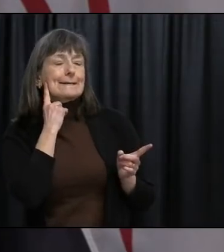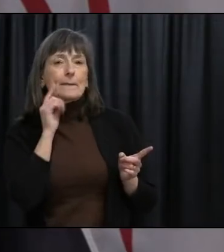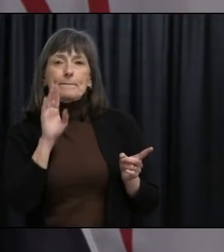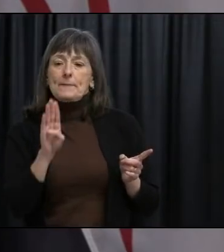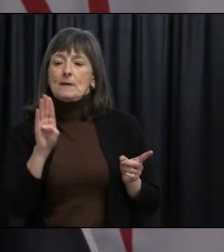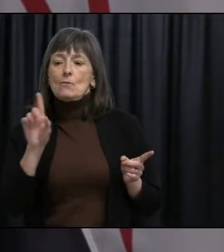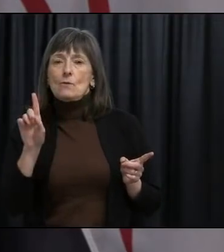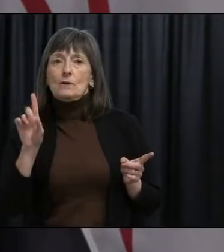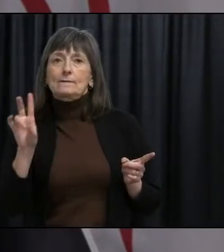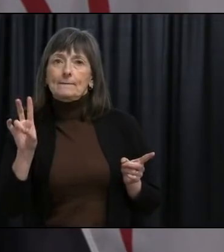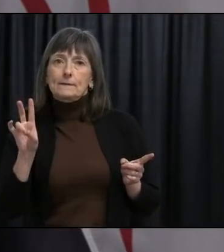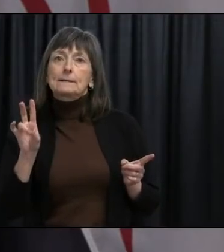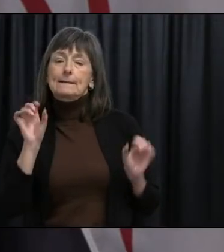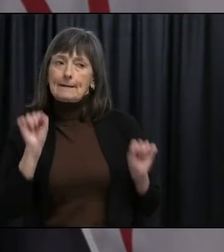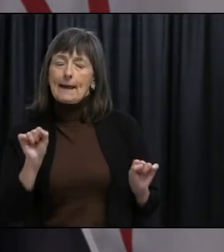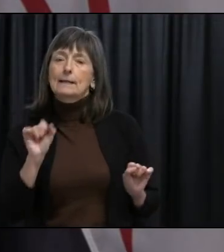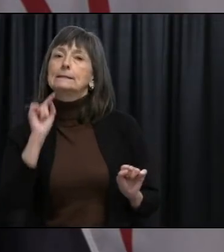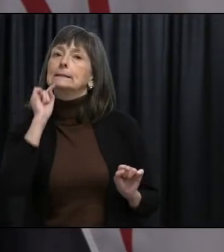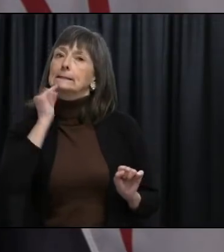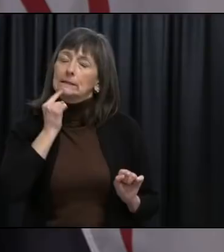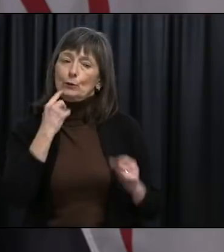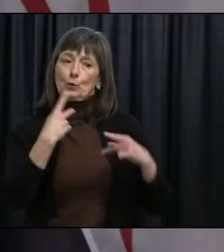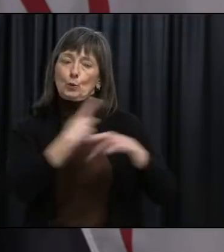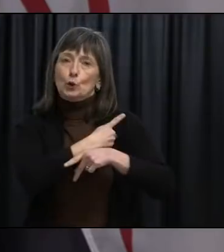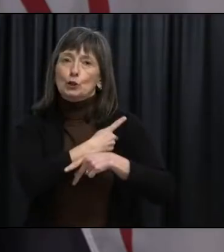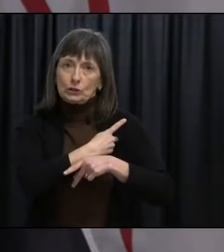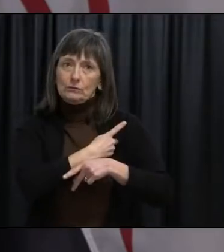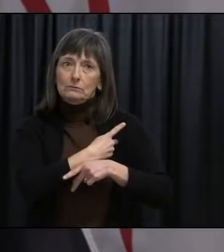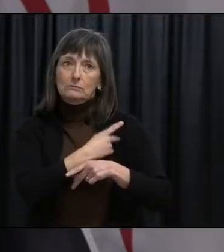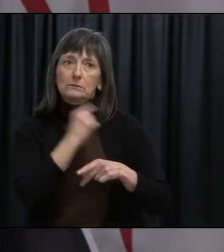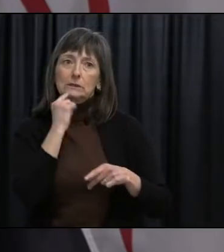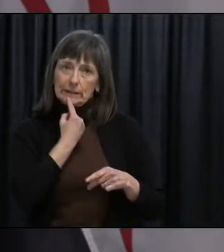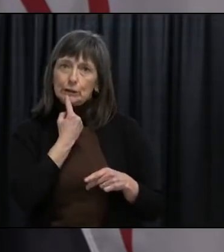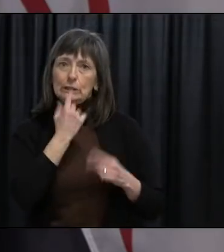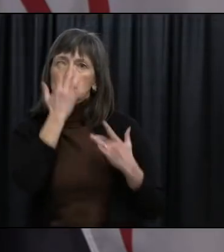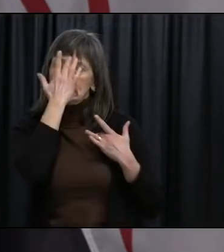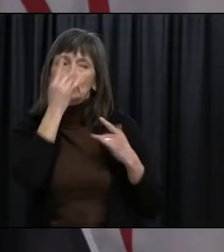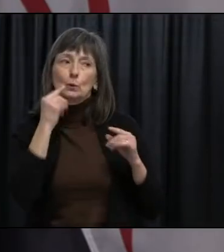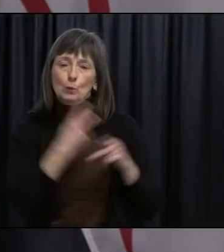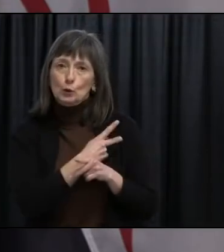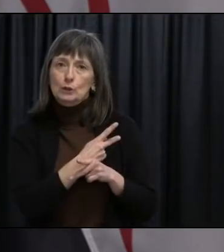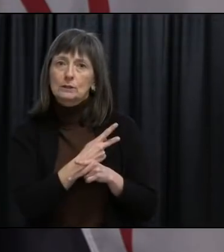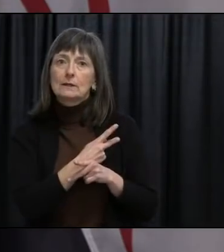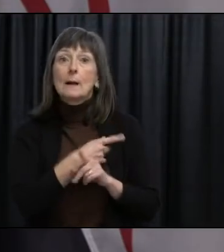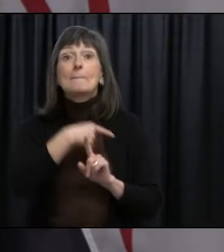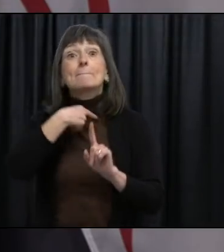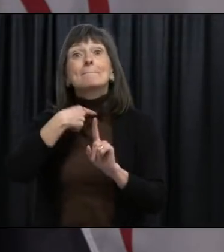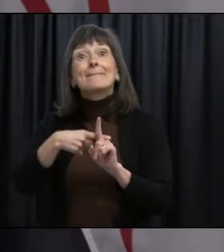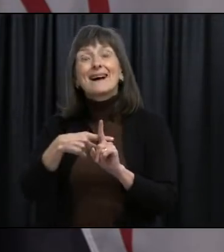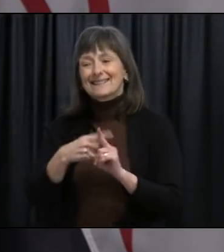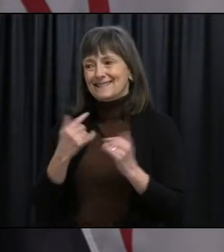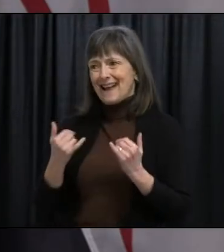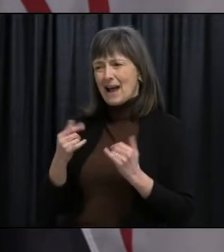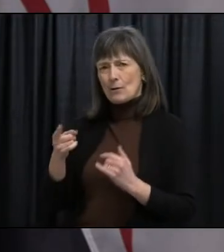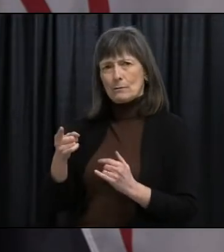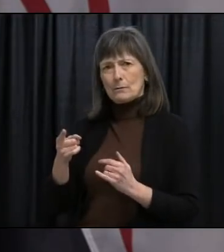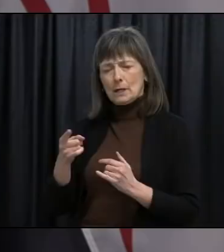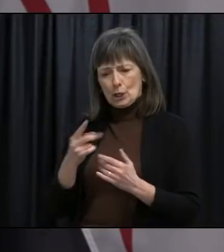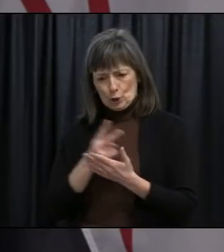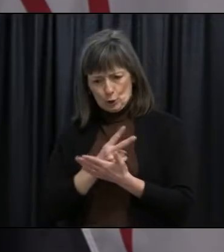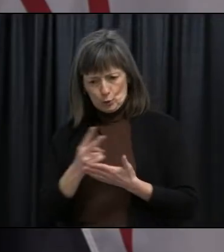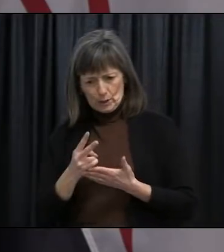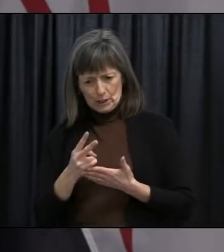our hospitalizations and ICU admissions, we are seeing them a little earlier than we would have expected based